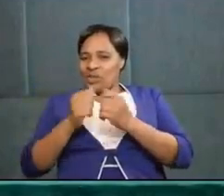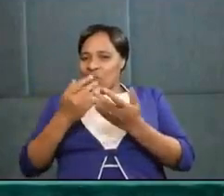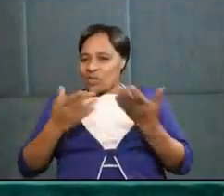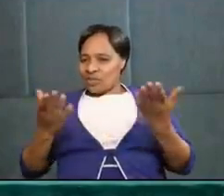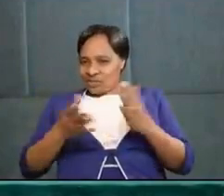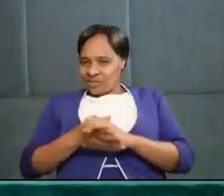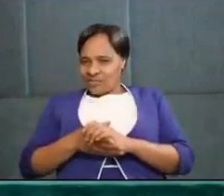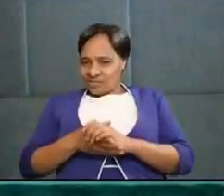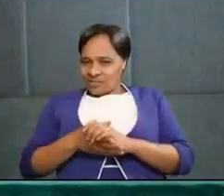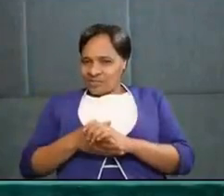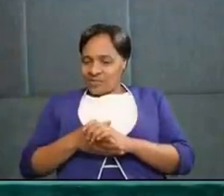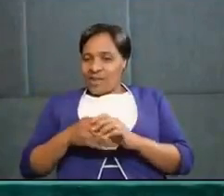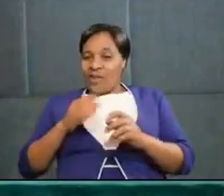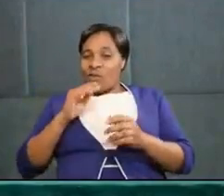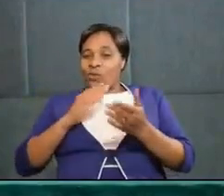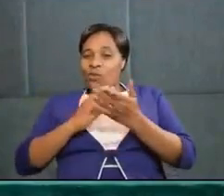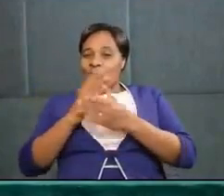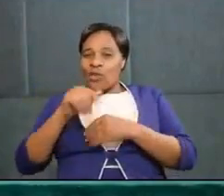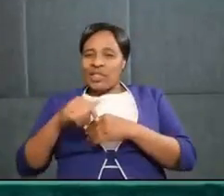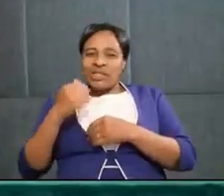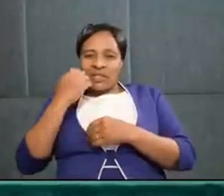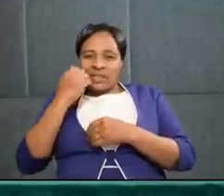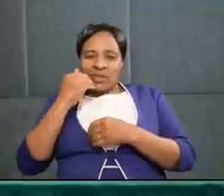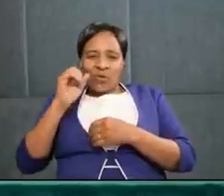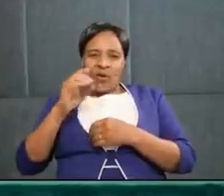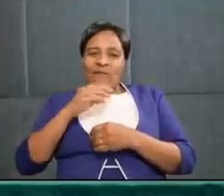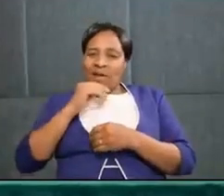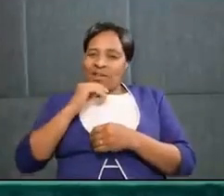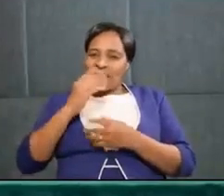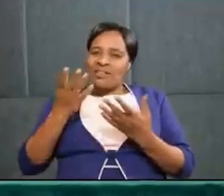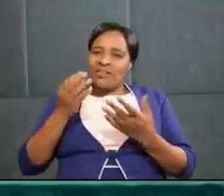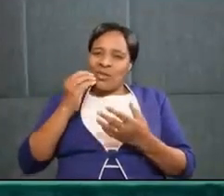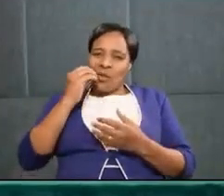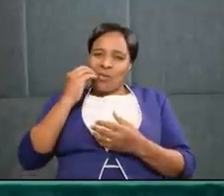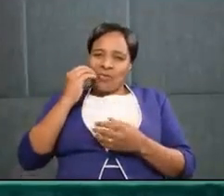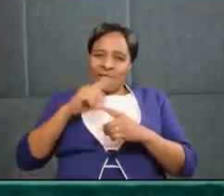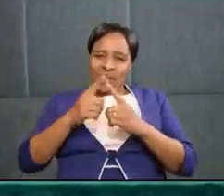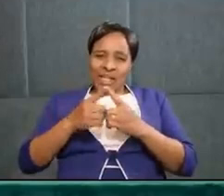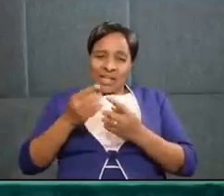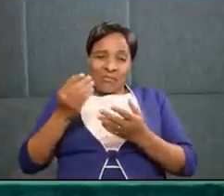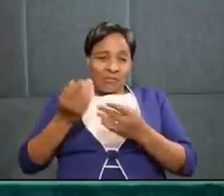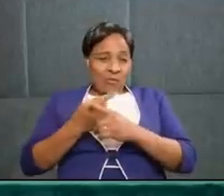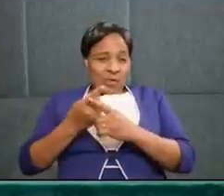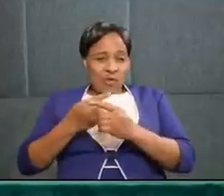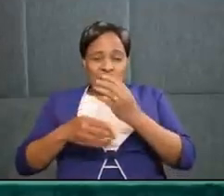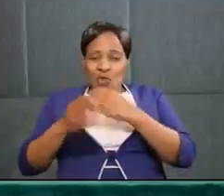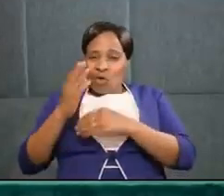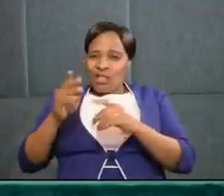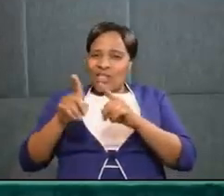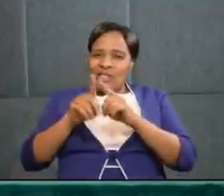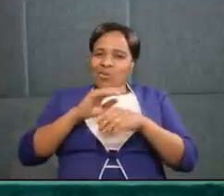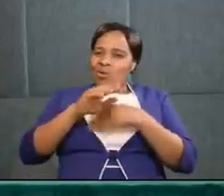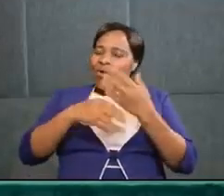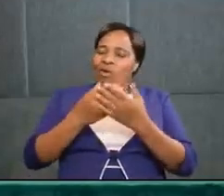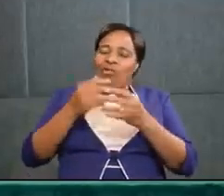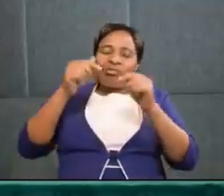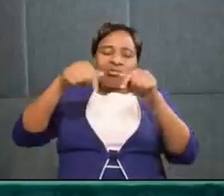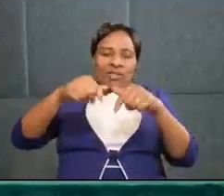Gamaliel, taught according to the strictness of our father's laws, and was zealous to God as you are all are